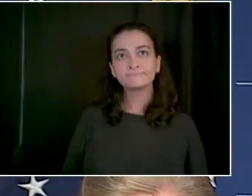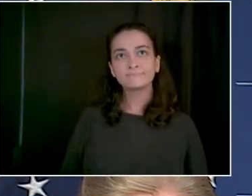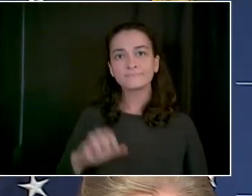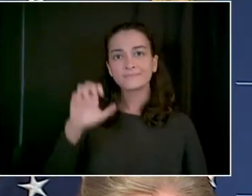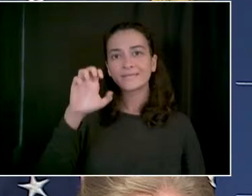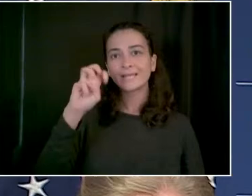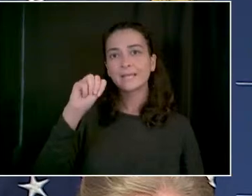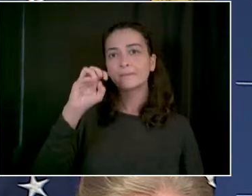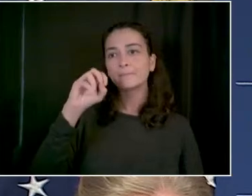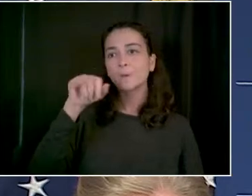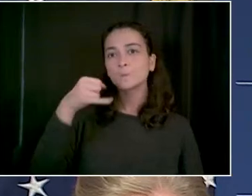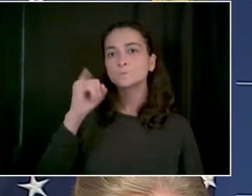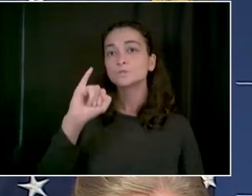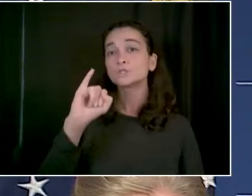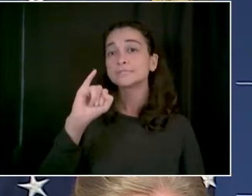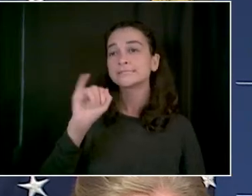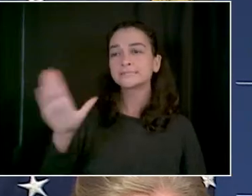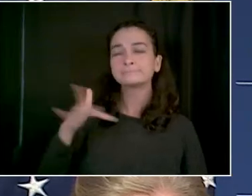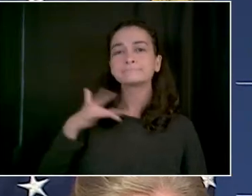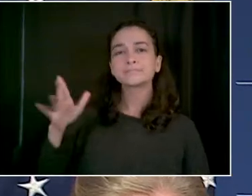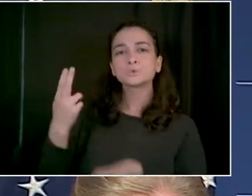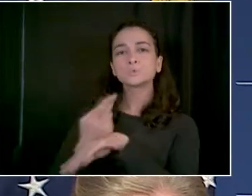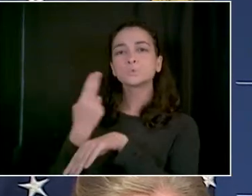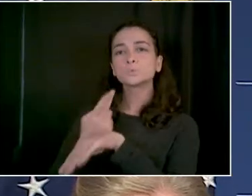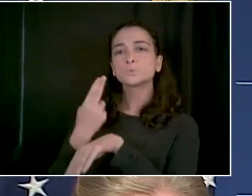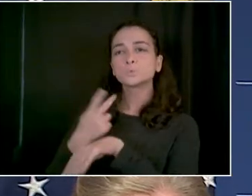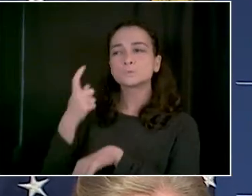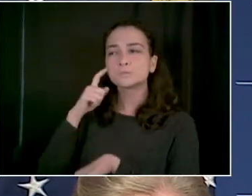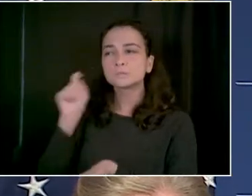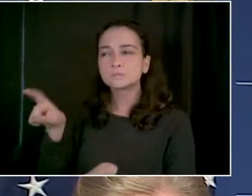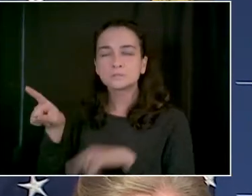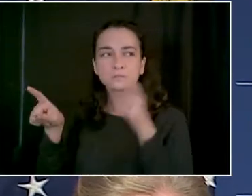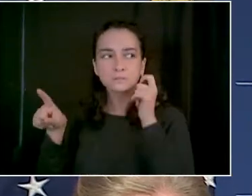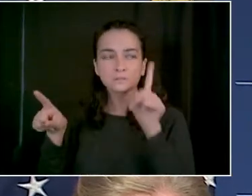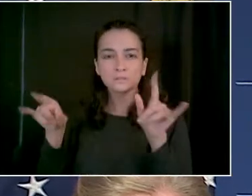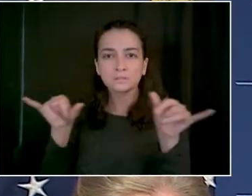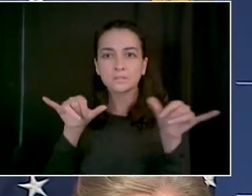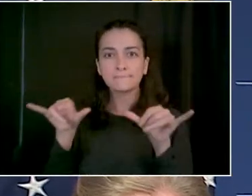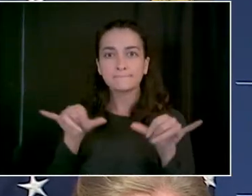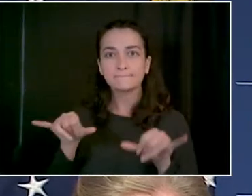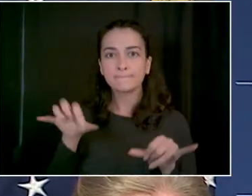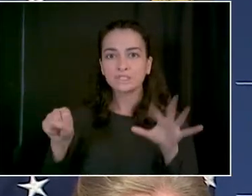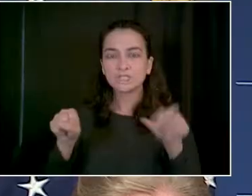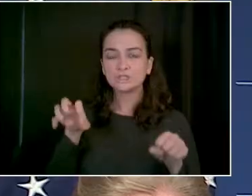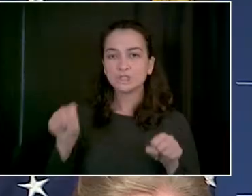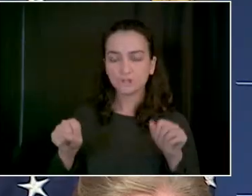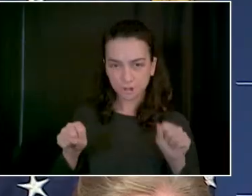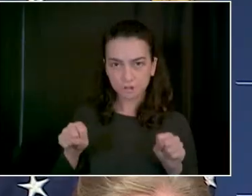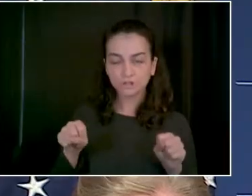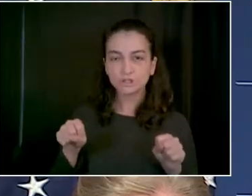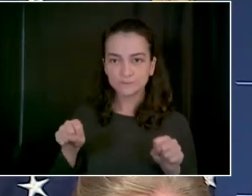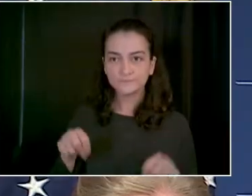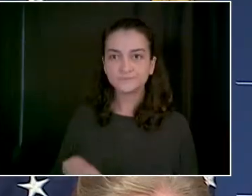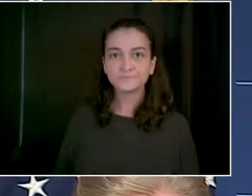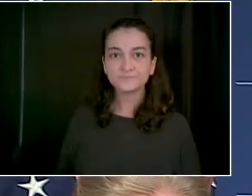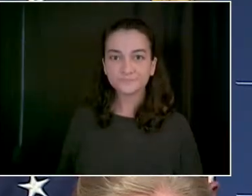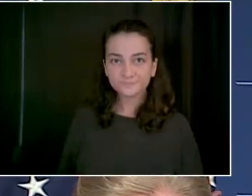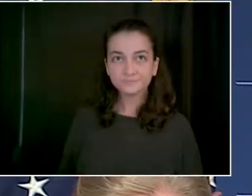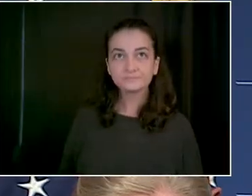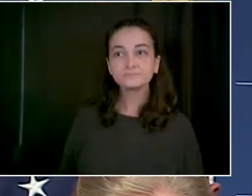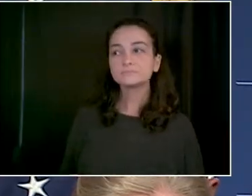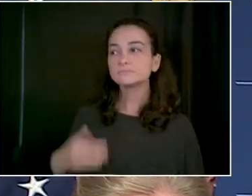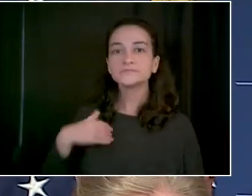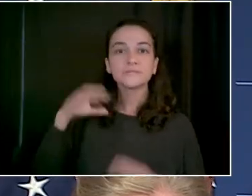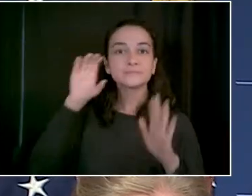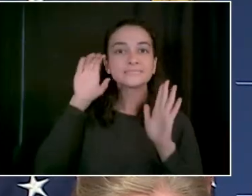posting firearms. And we firmly believe that they're obtaining their firearms from Tren de Aragua. Now, just to bring you back to that,